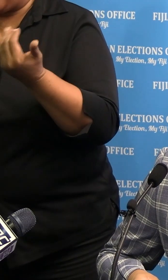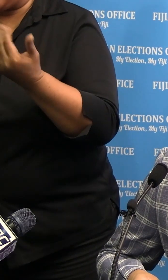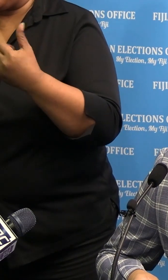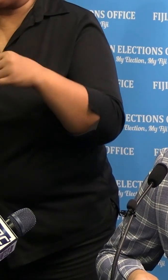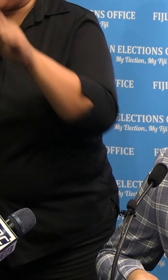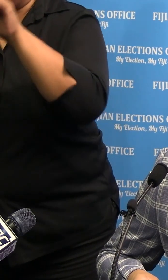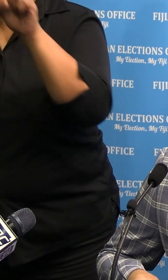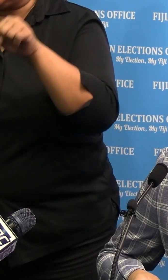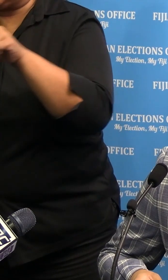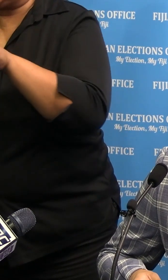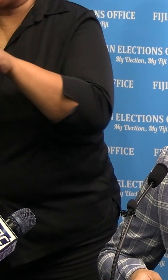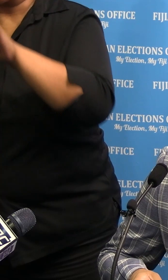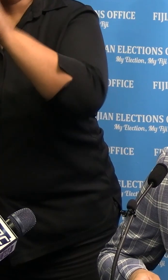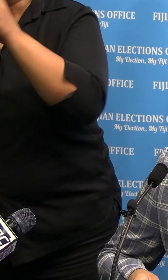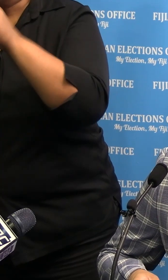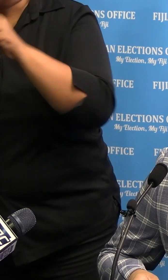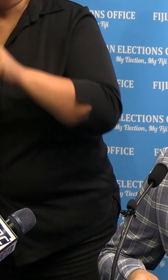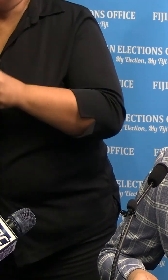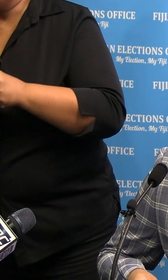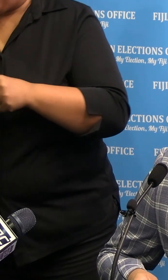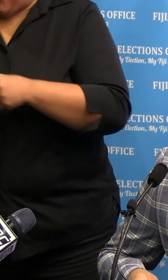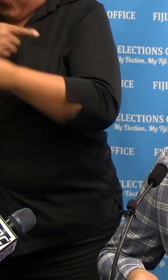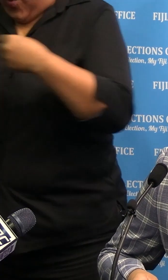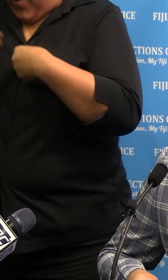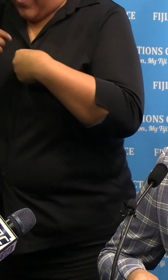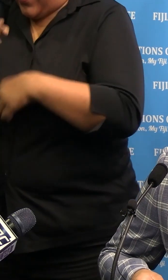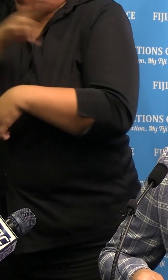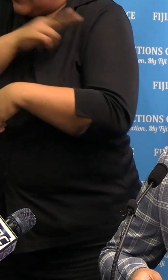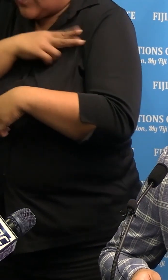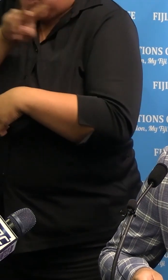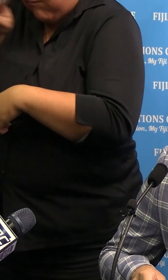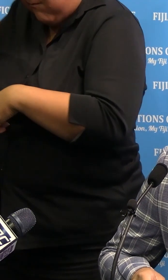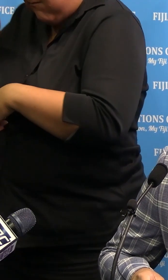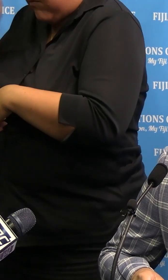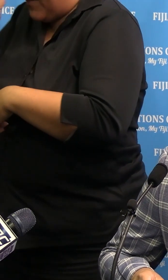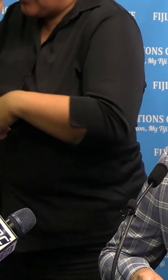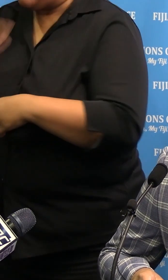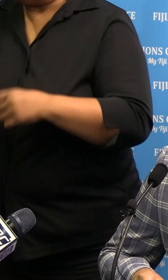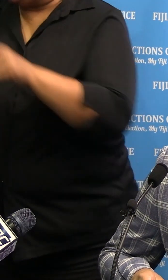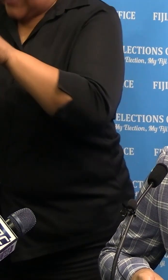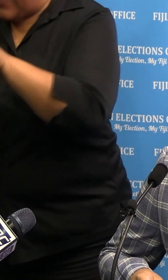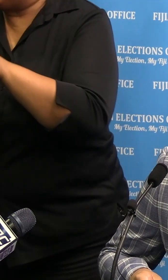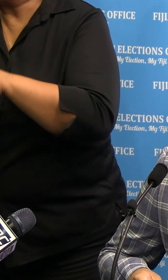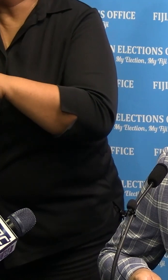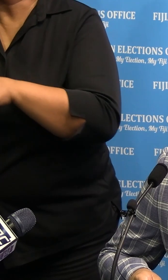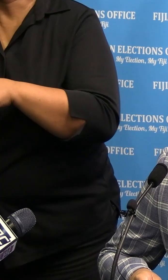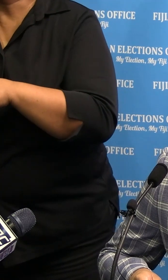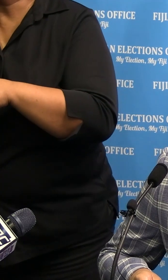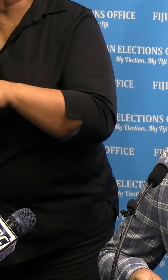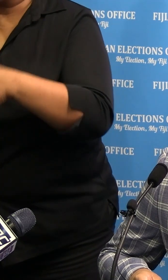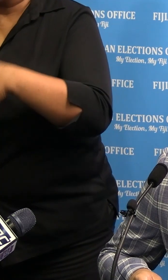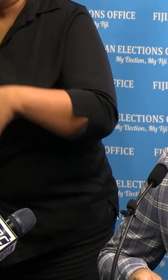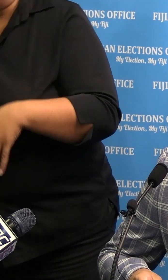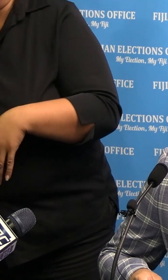pictures of breaches on Facebook, social media. Some have even gone to the extent of employing fake accounts to send us